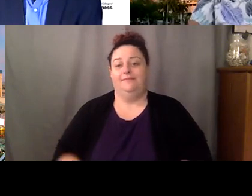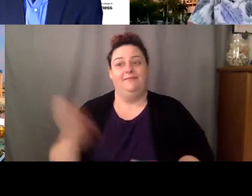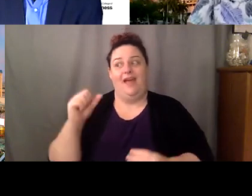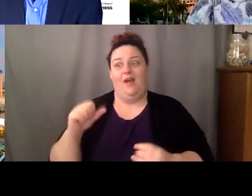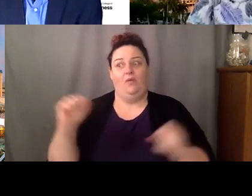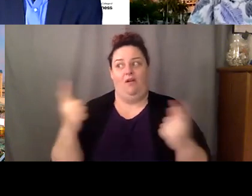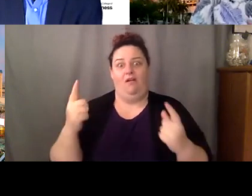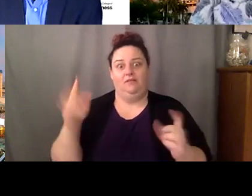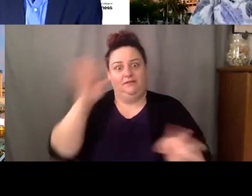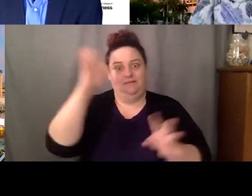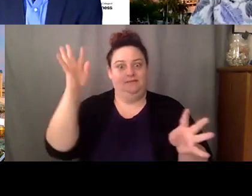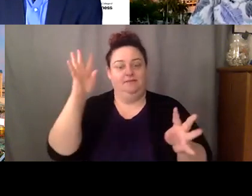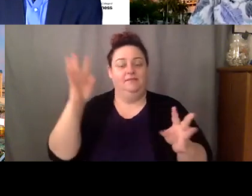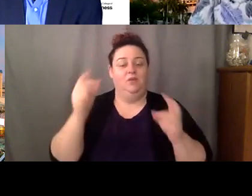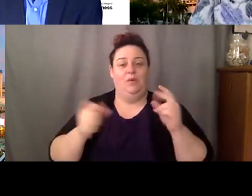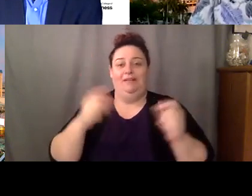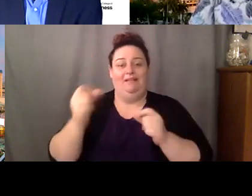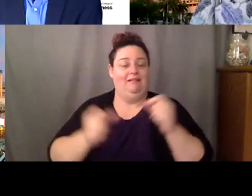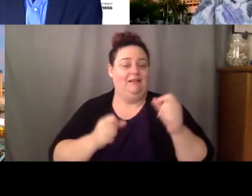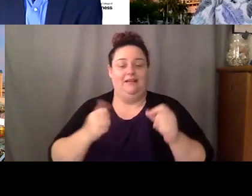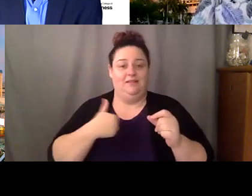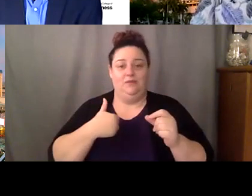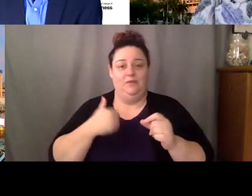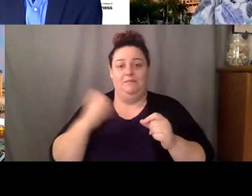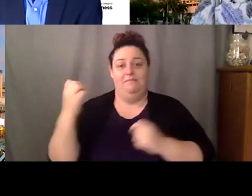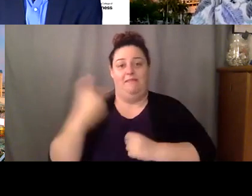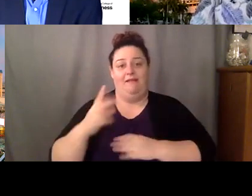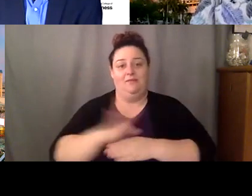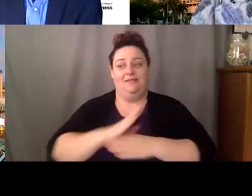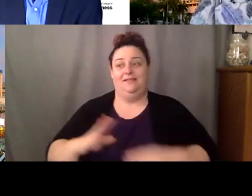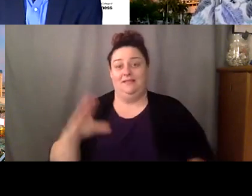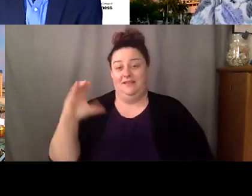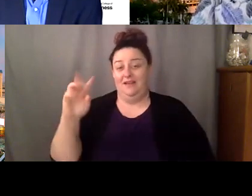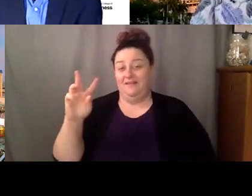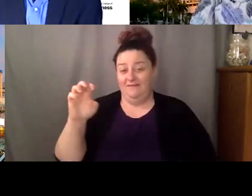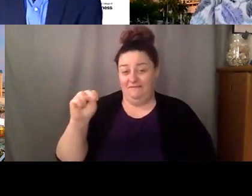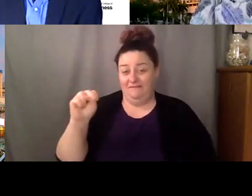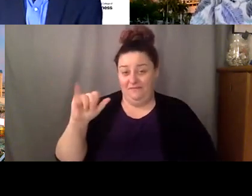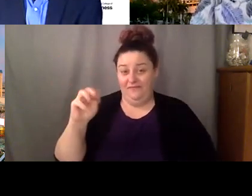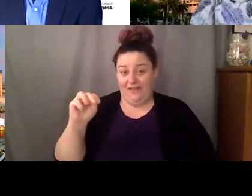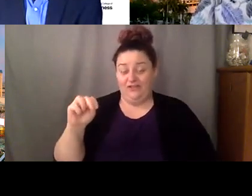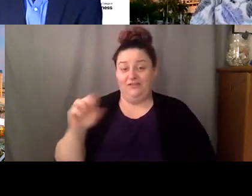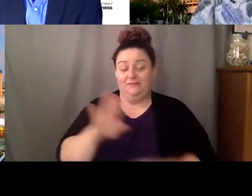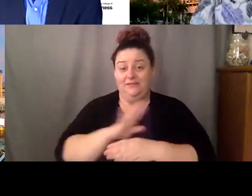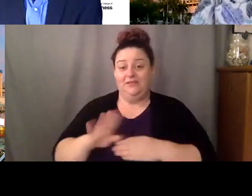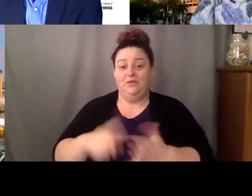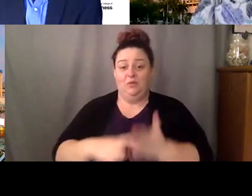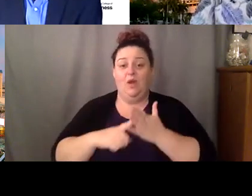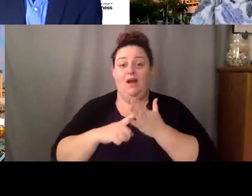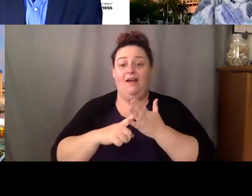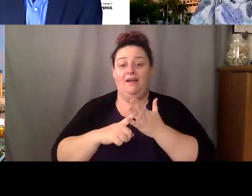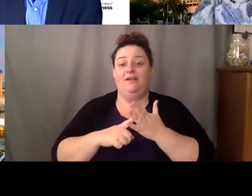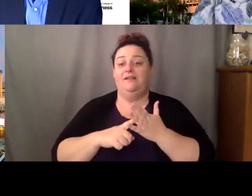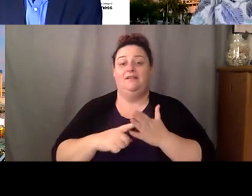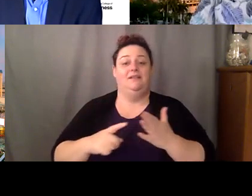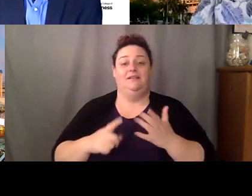business, there's going to be a ramp up of some sort. And you know, for the convention business, that ramp up would need to be a combination of hybrid